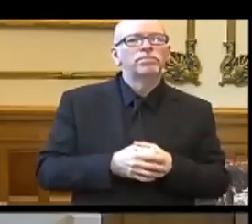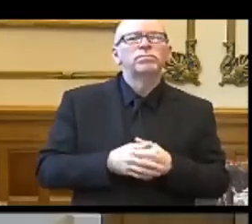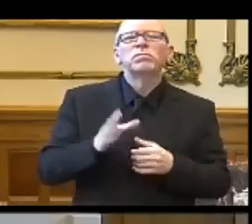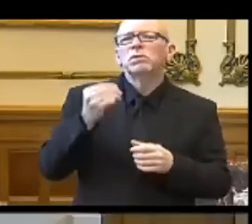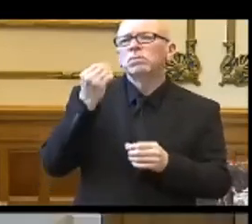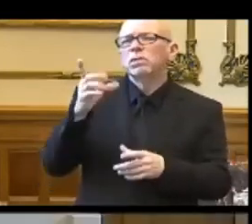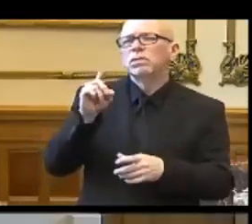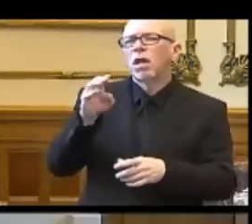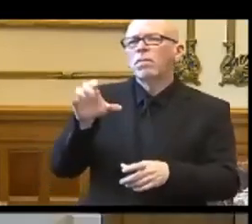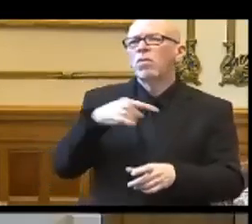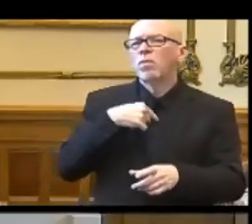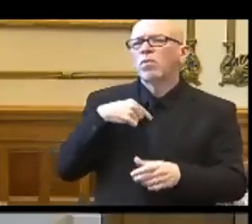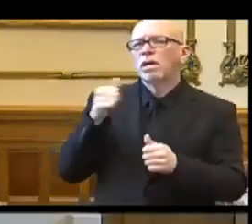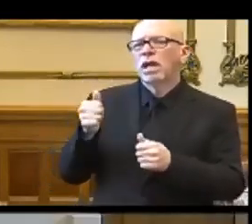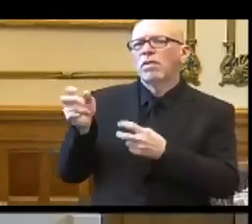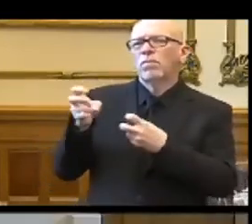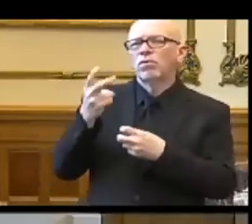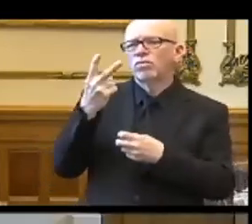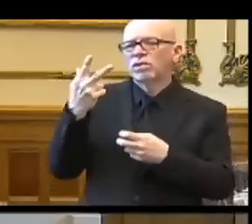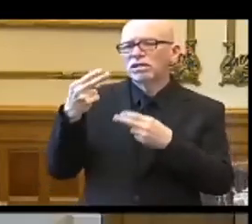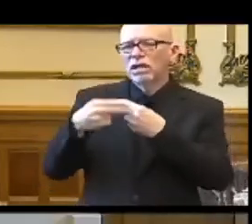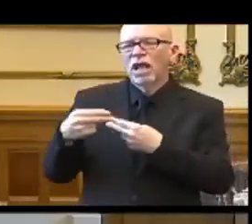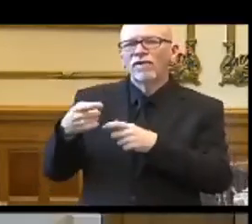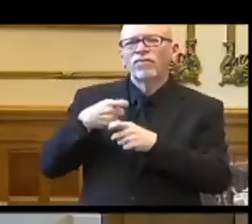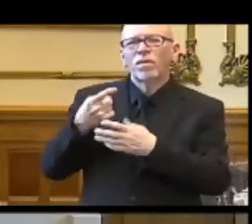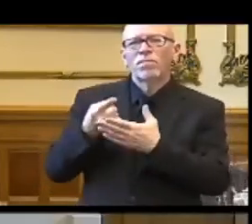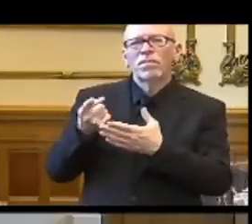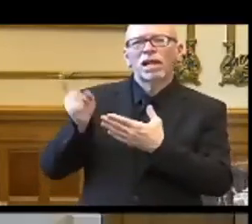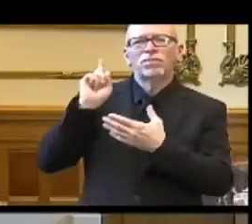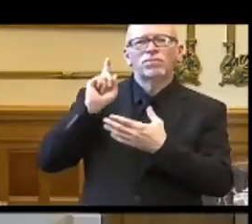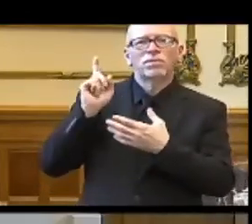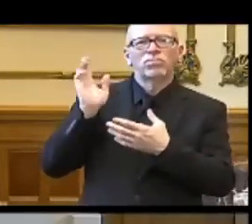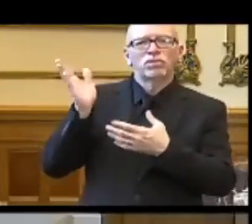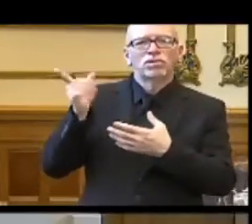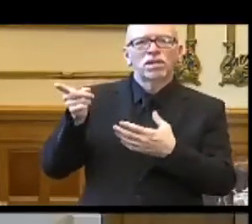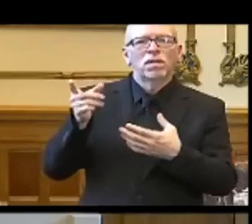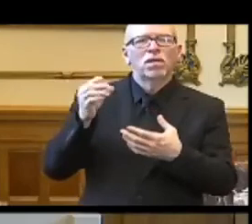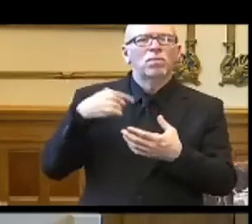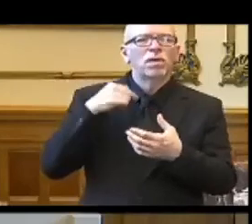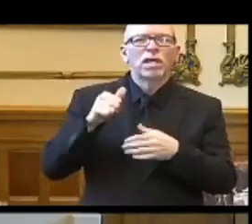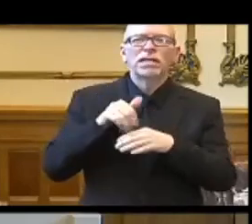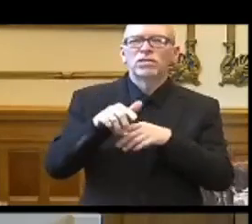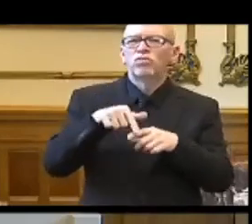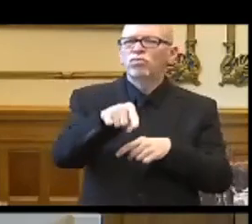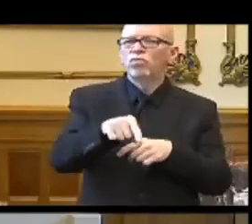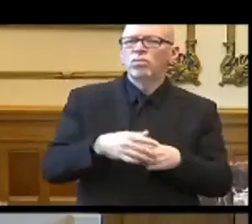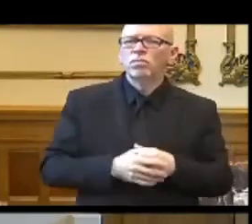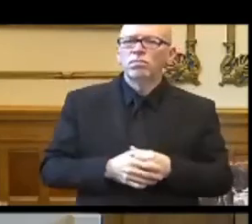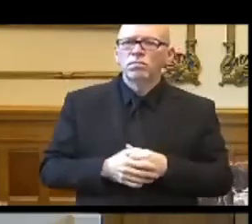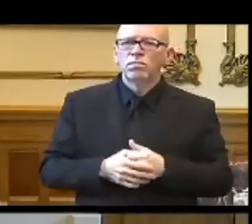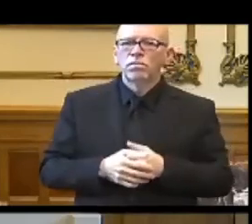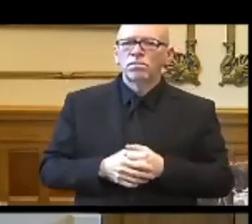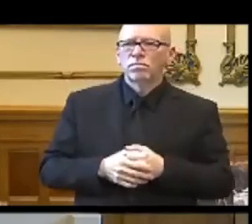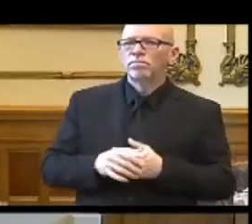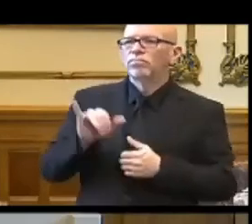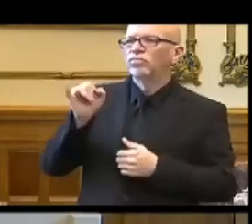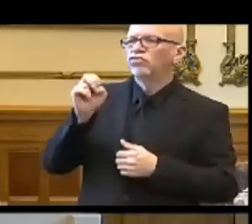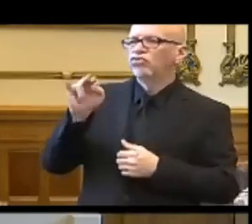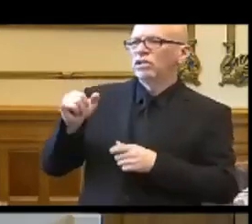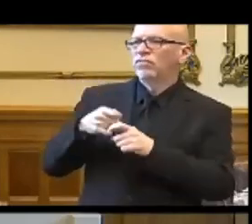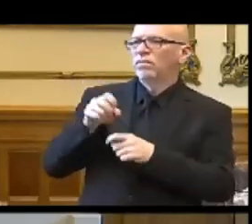can pull those 2 or 3 slides from the presentation last week and send them your way. Jenny